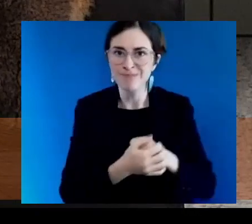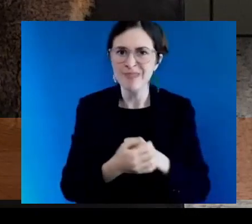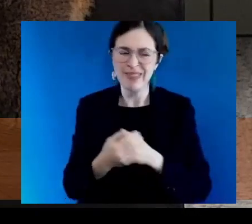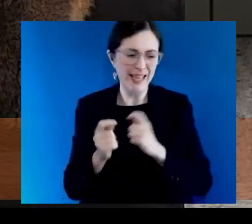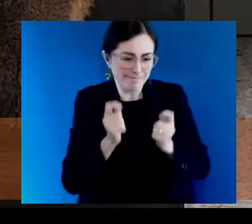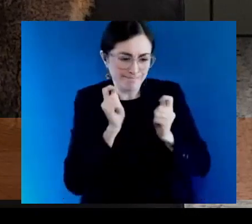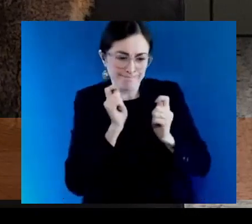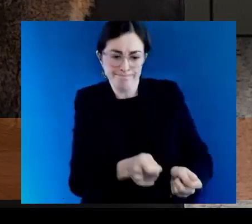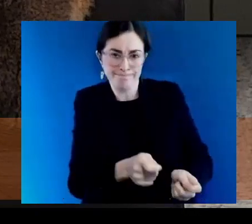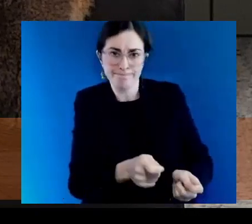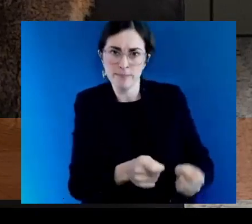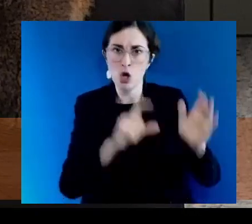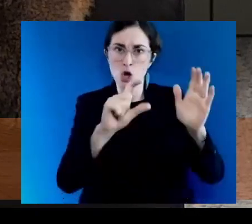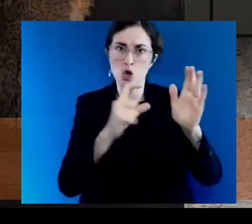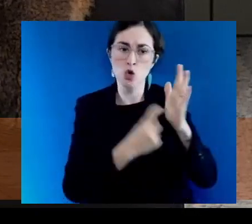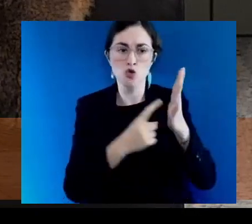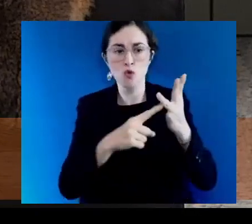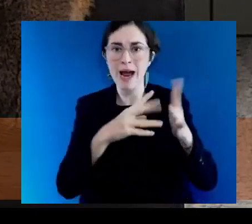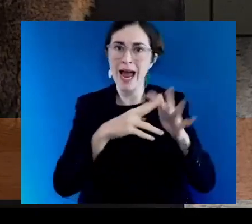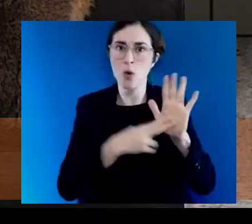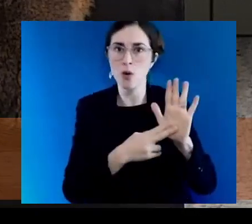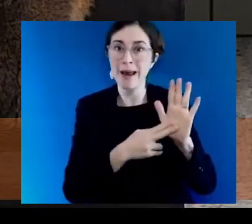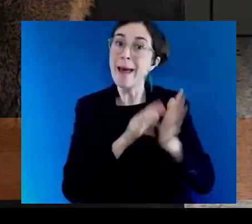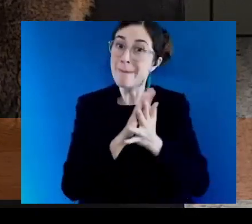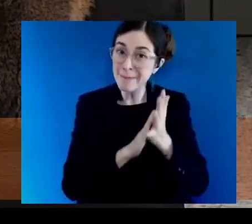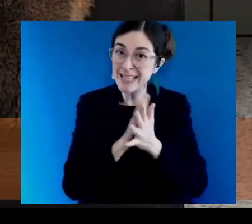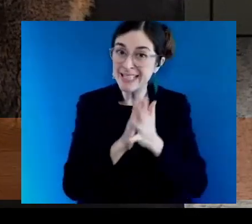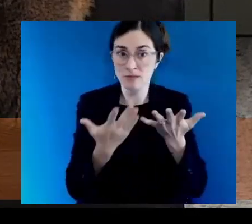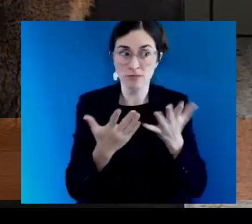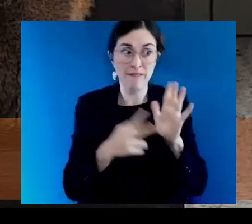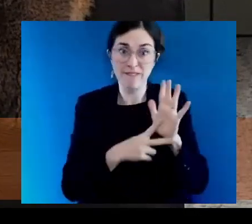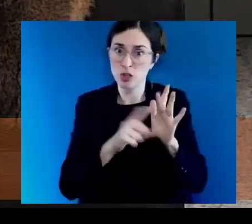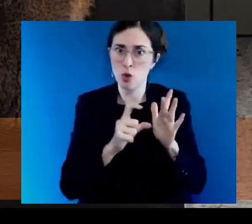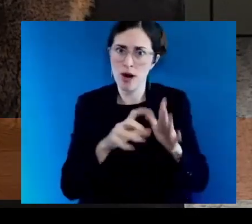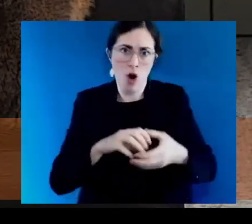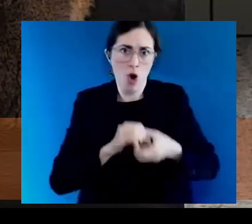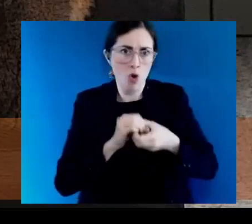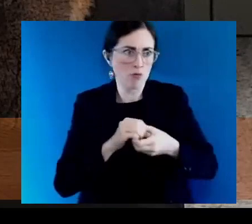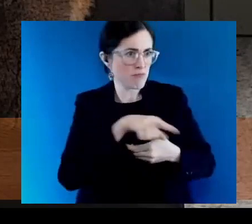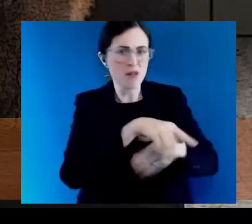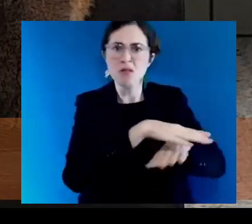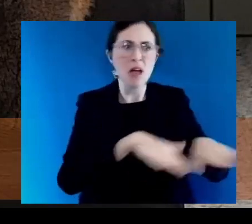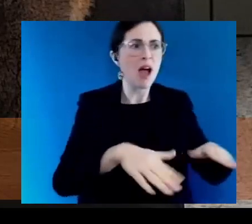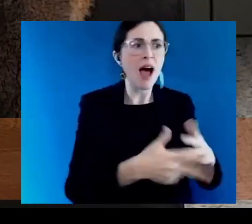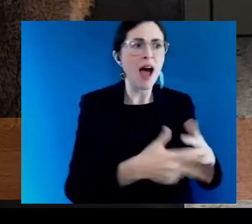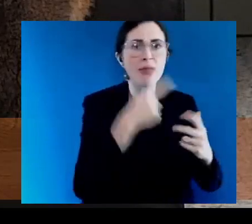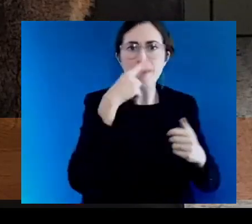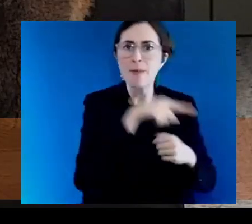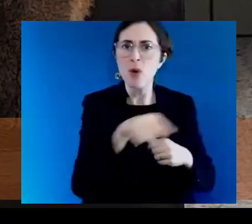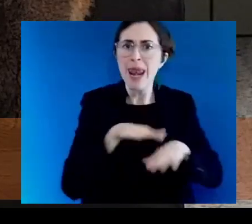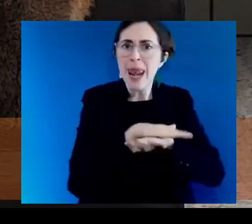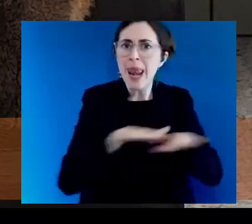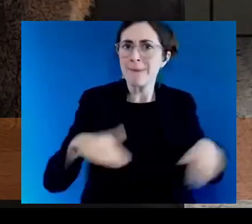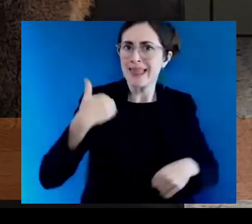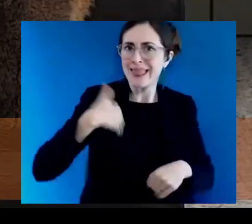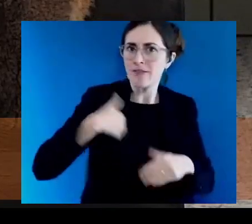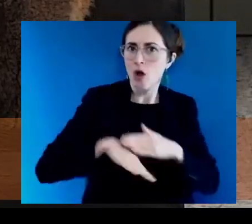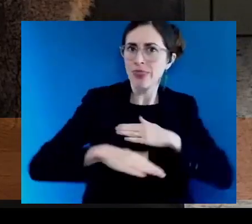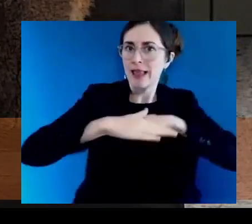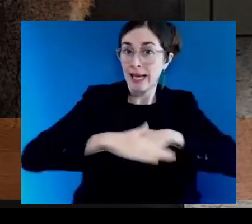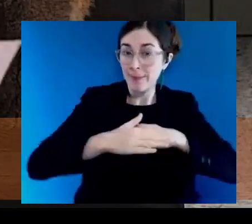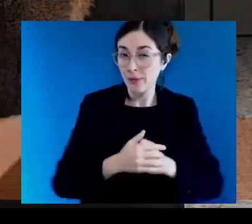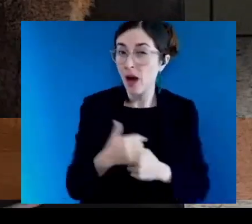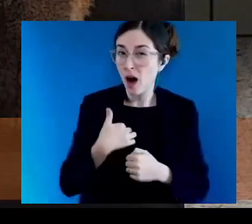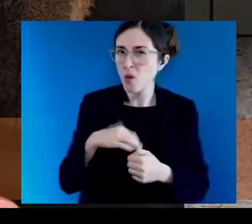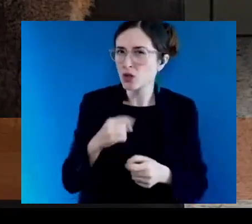lands as a mechanism to maintain squatters' claims to land. I want to explore those topics